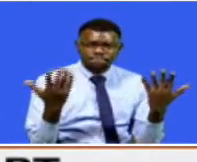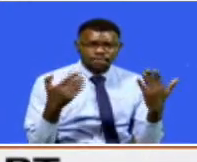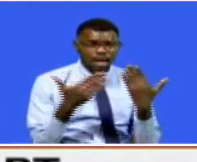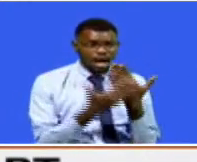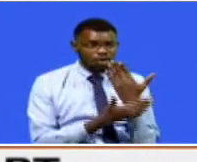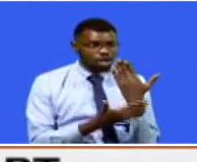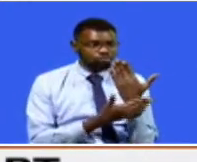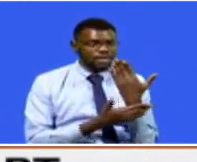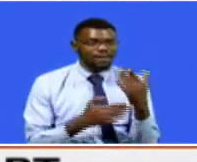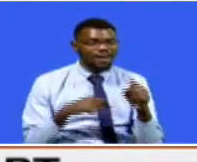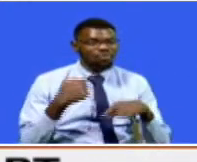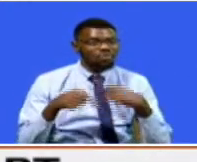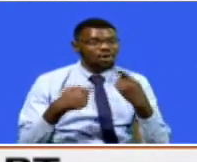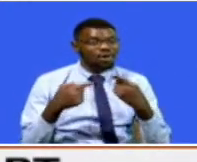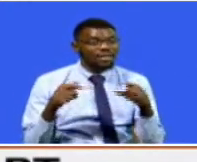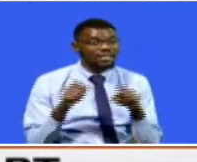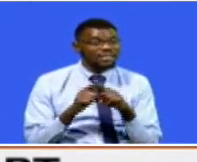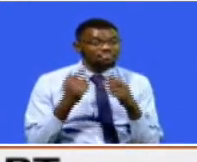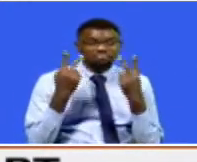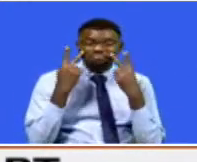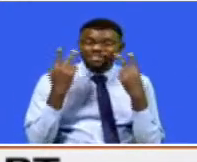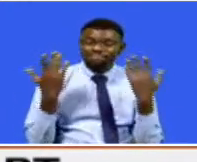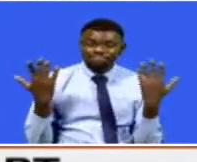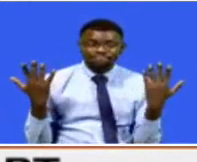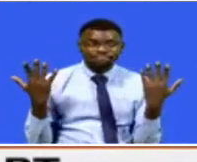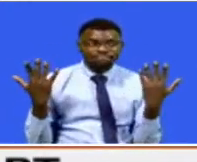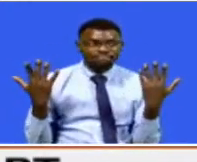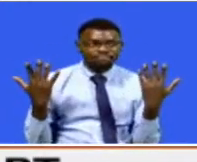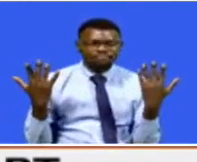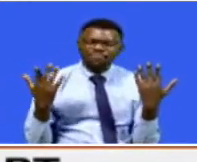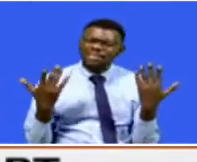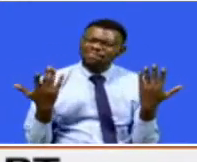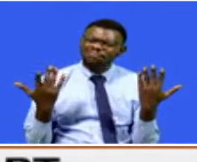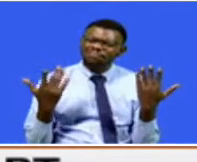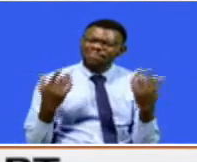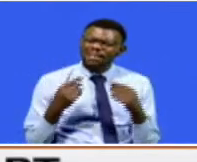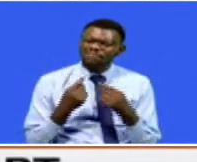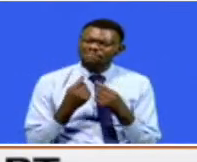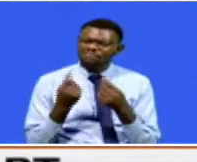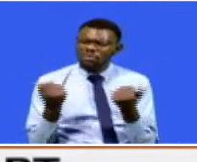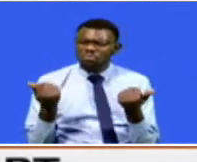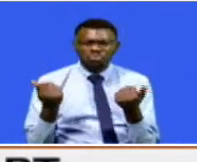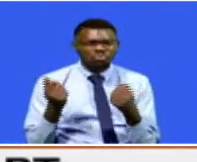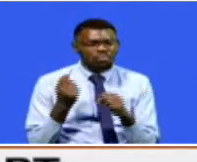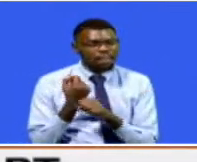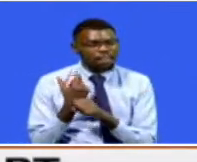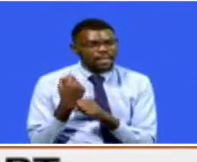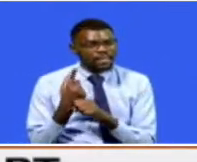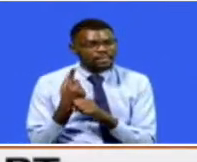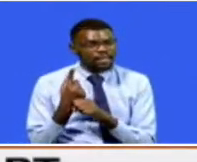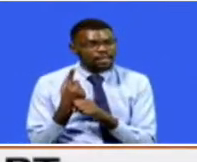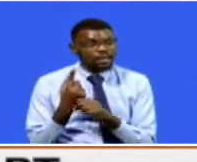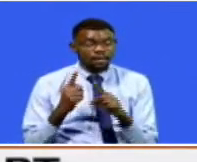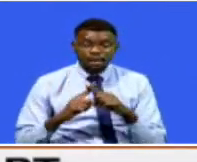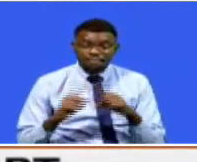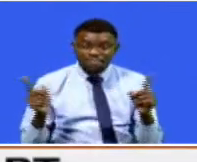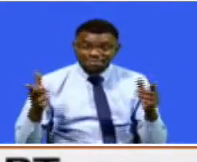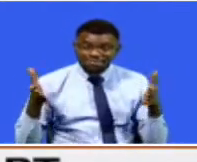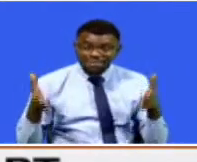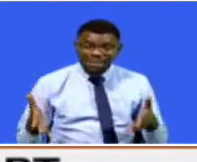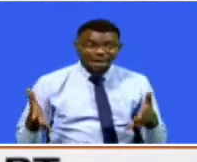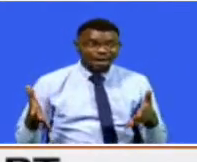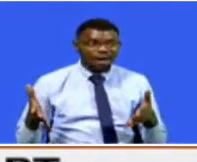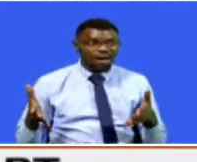country. In the other one, I'll just spend a few minutes or a few hours a day, but now it's a